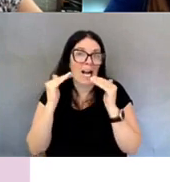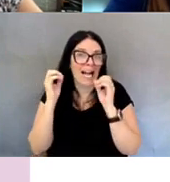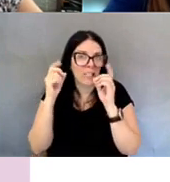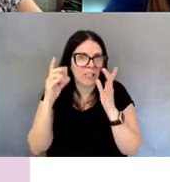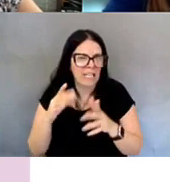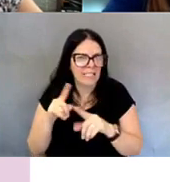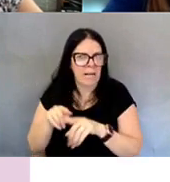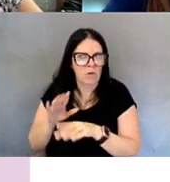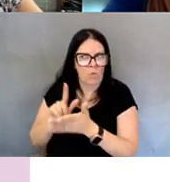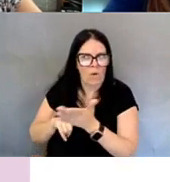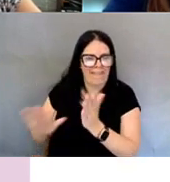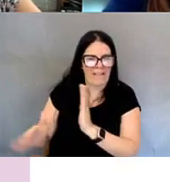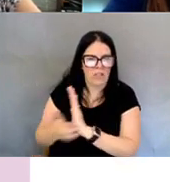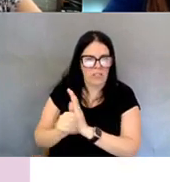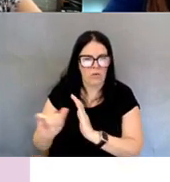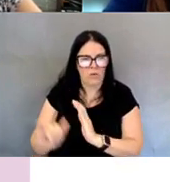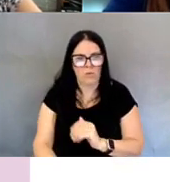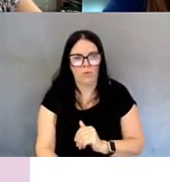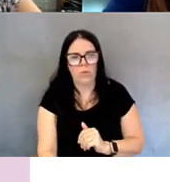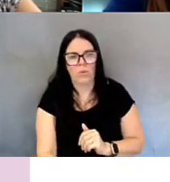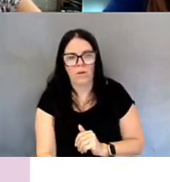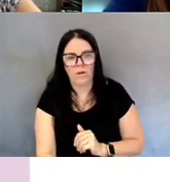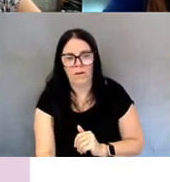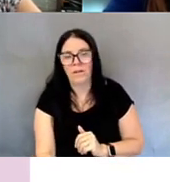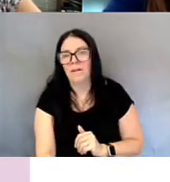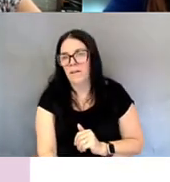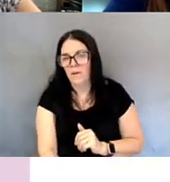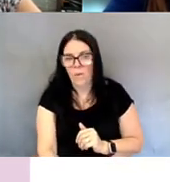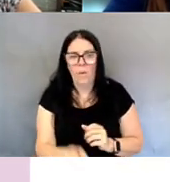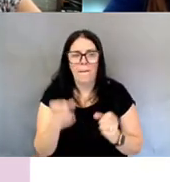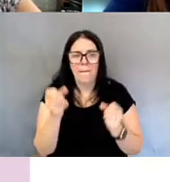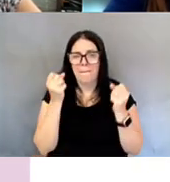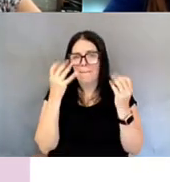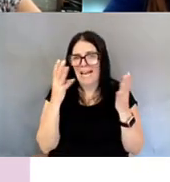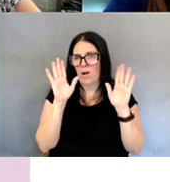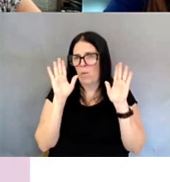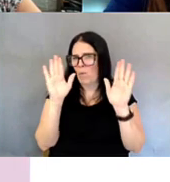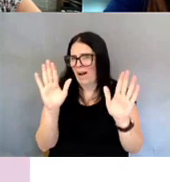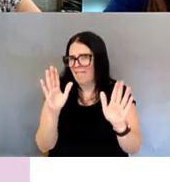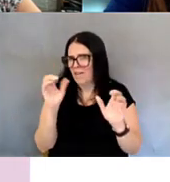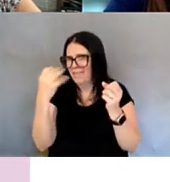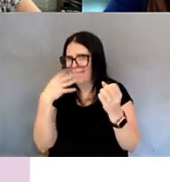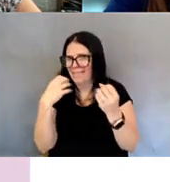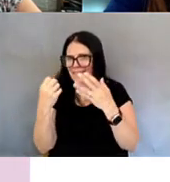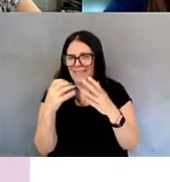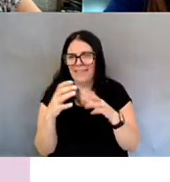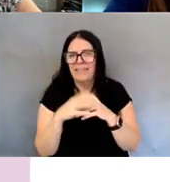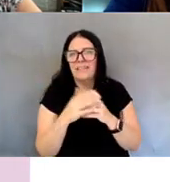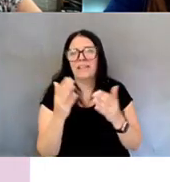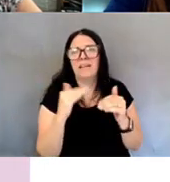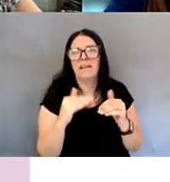has. Oh, there's so many wonderful things here. Exploration,